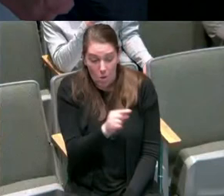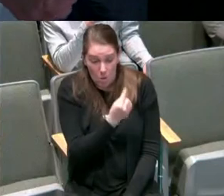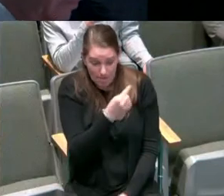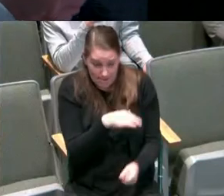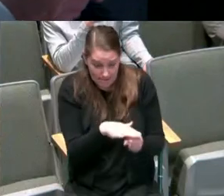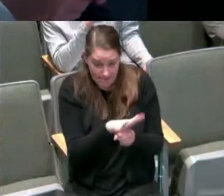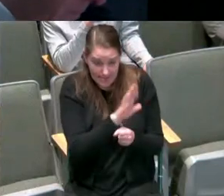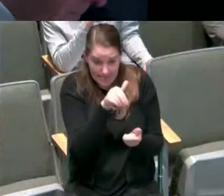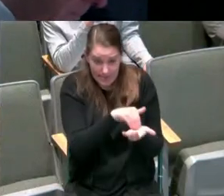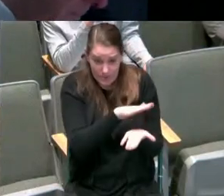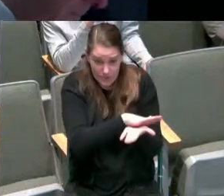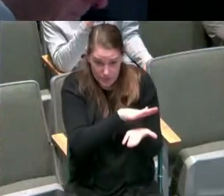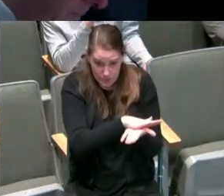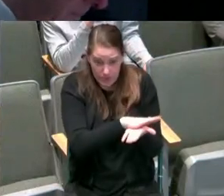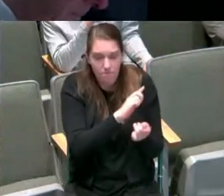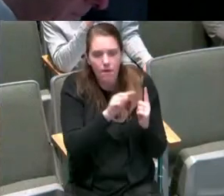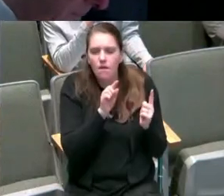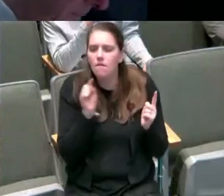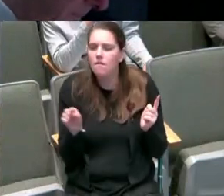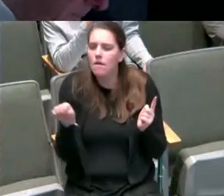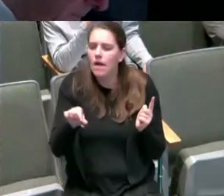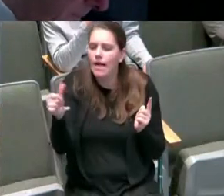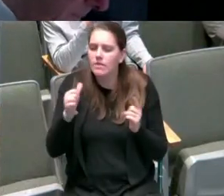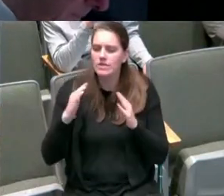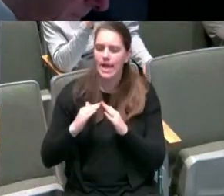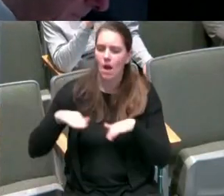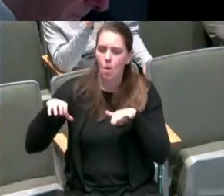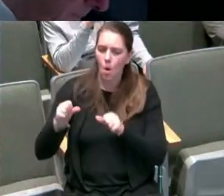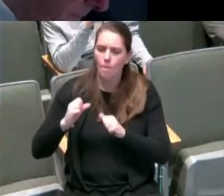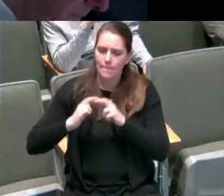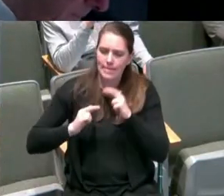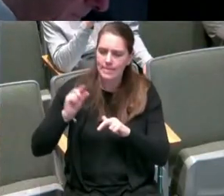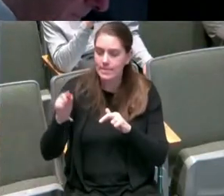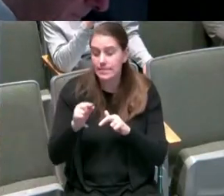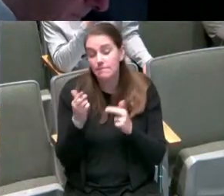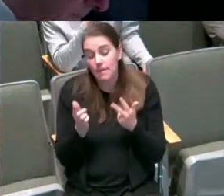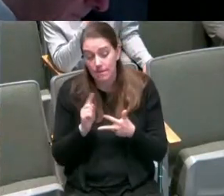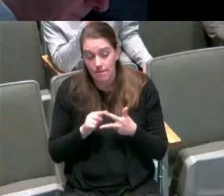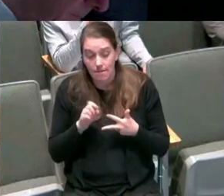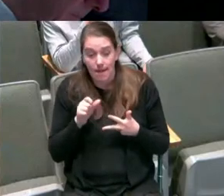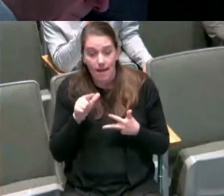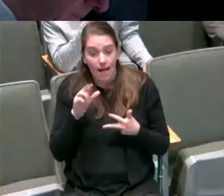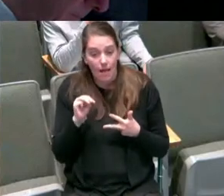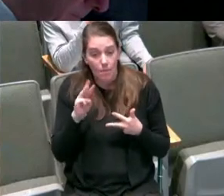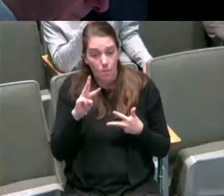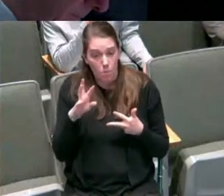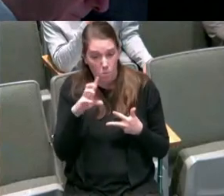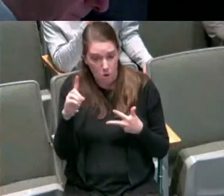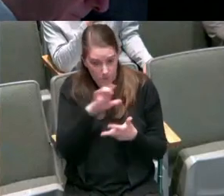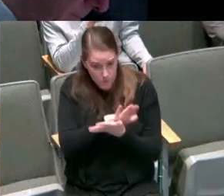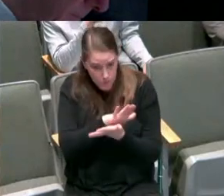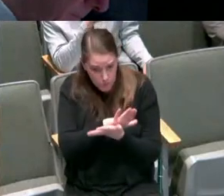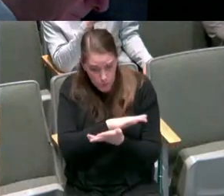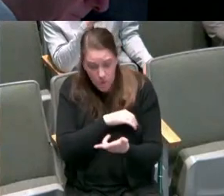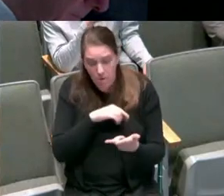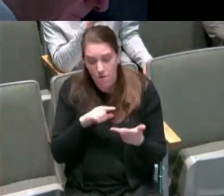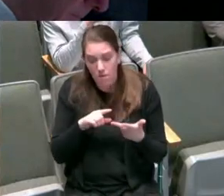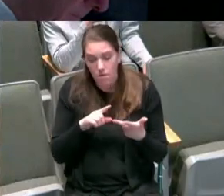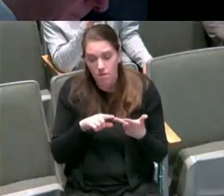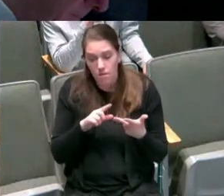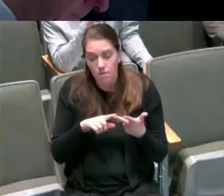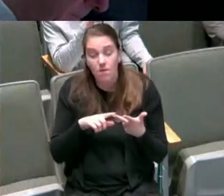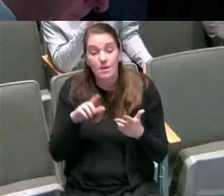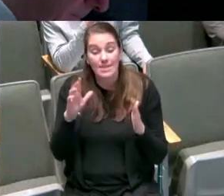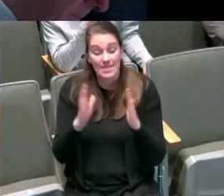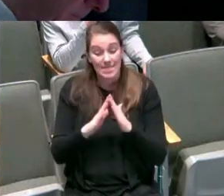site look at our other Town assets such as potentially Elmwood School reuse of the existing Town